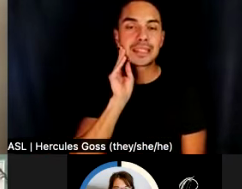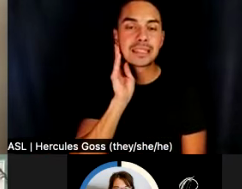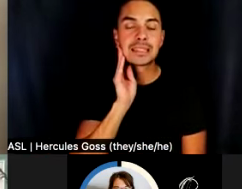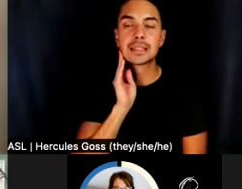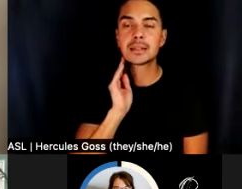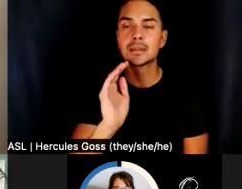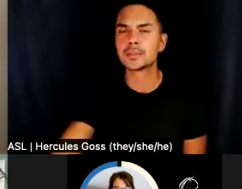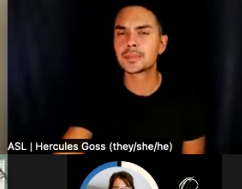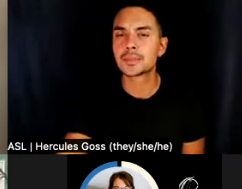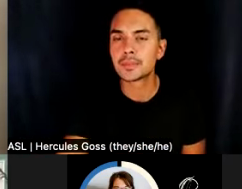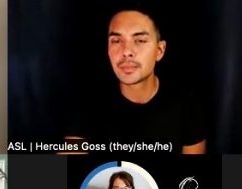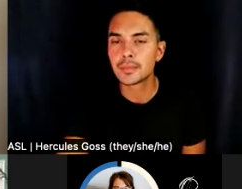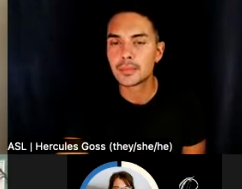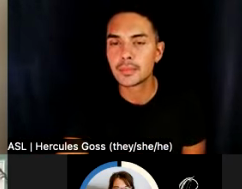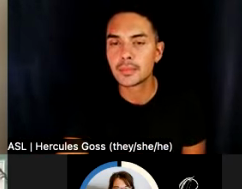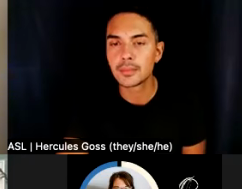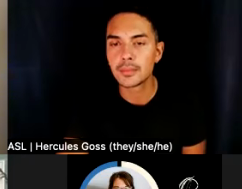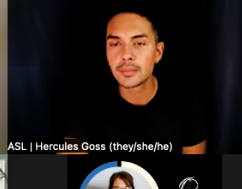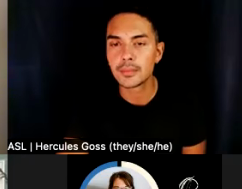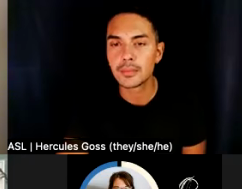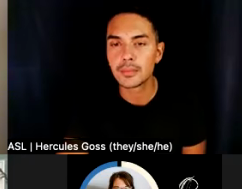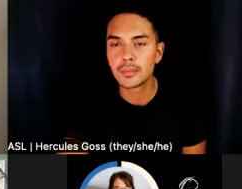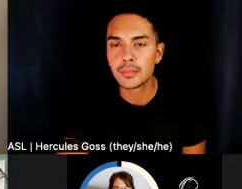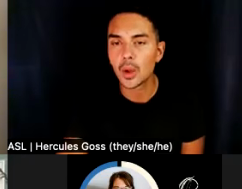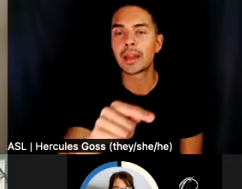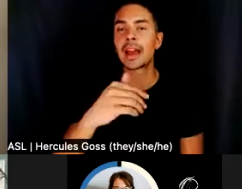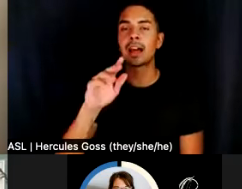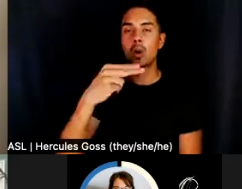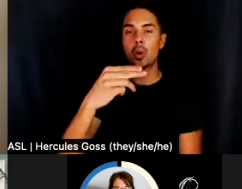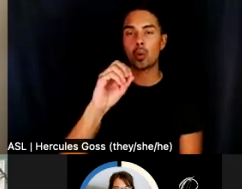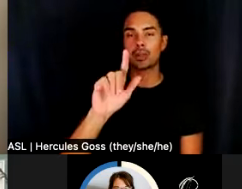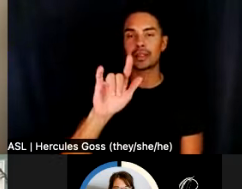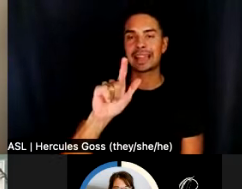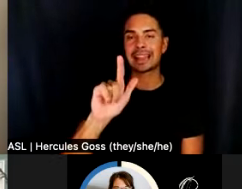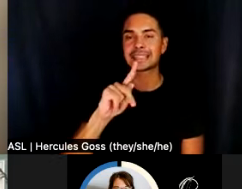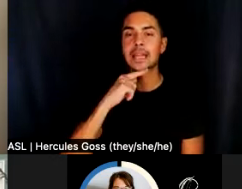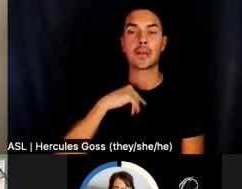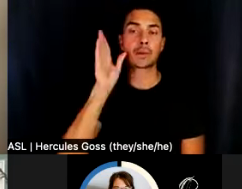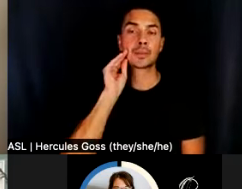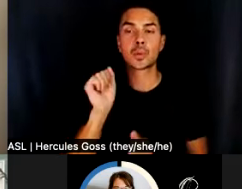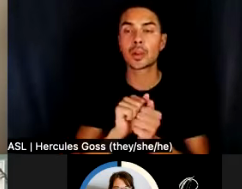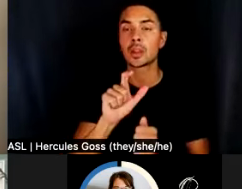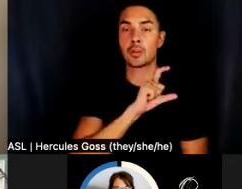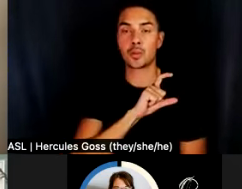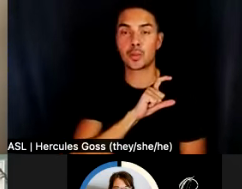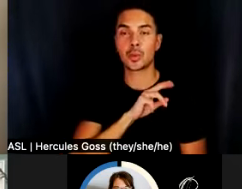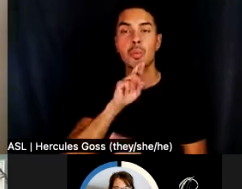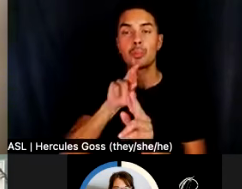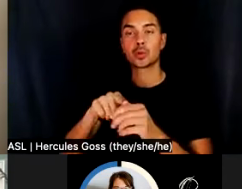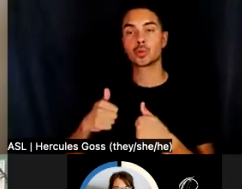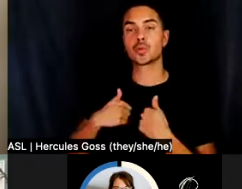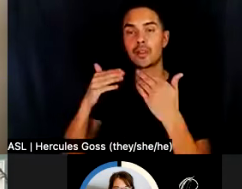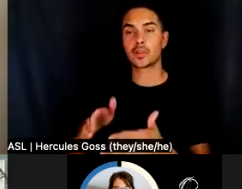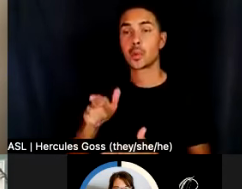a mental health crisis and not being trauma informed. So they didn't understand immediately what was going on, and